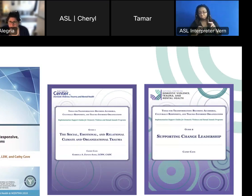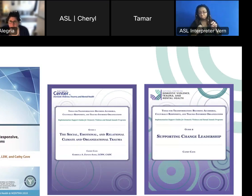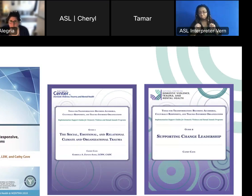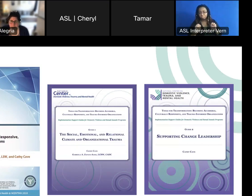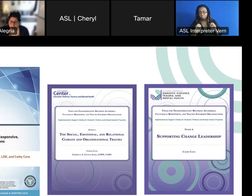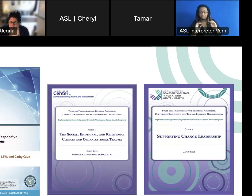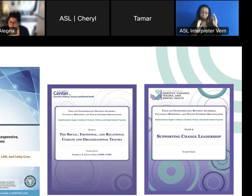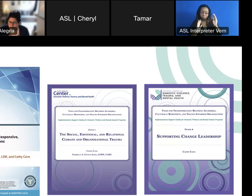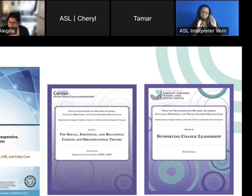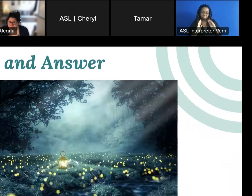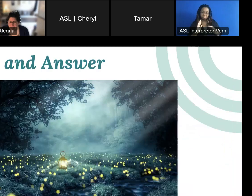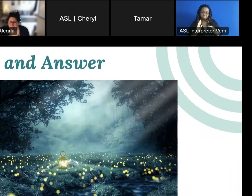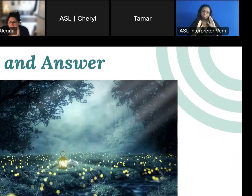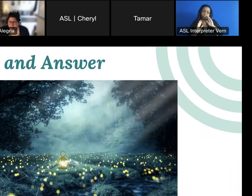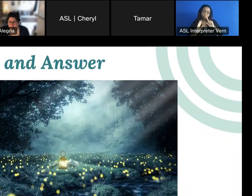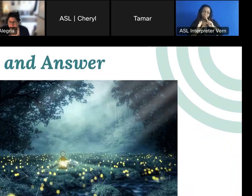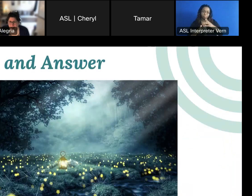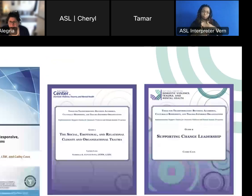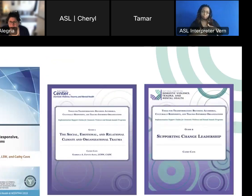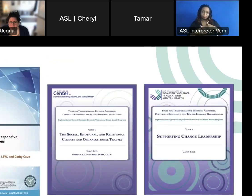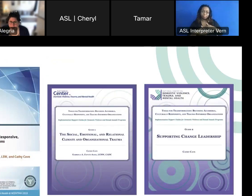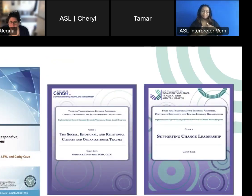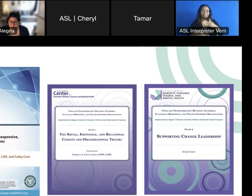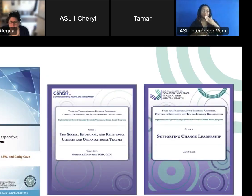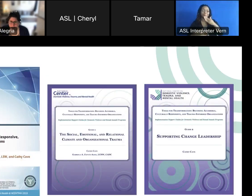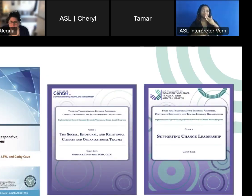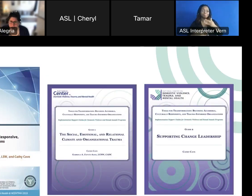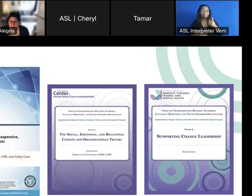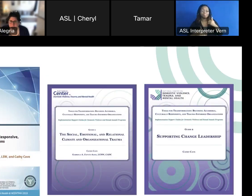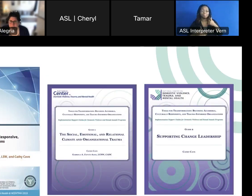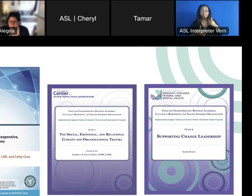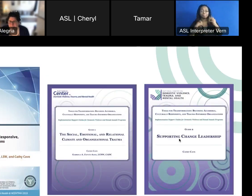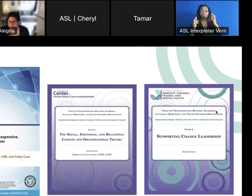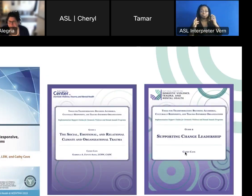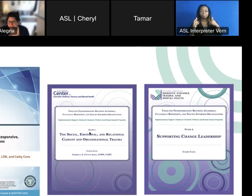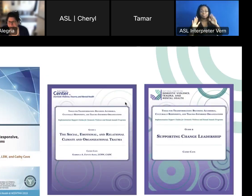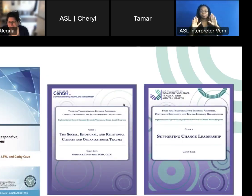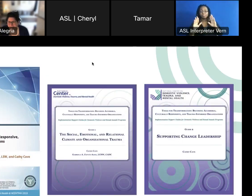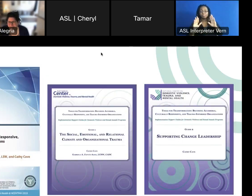we would be really grateful. Thank you, everyone. We hope you have a wonderful afternoon.